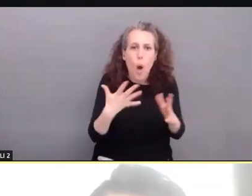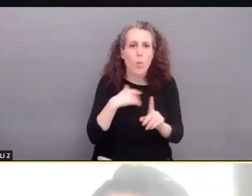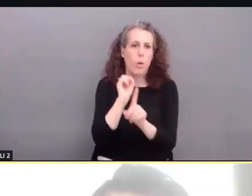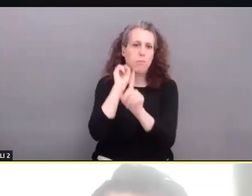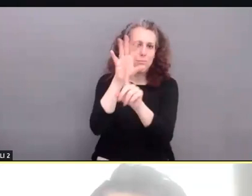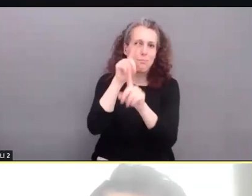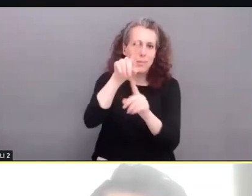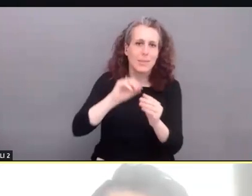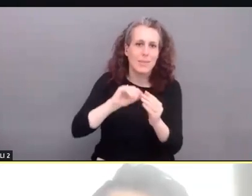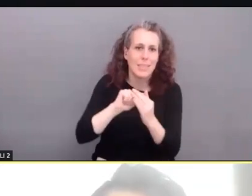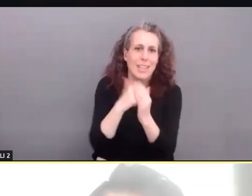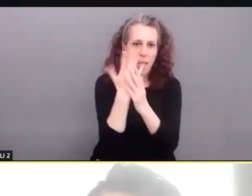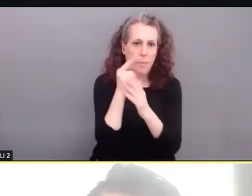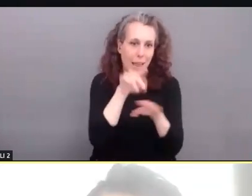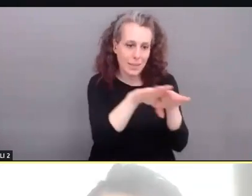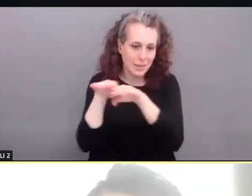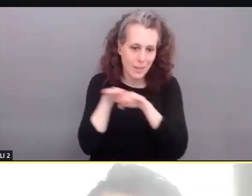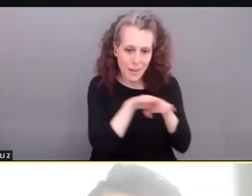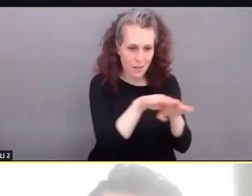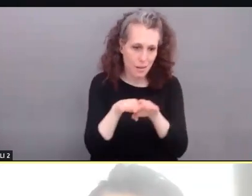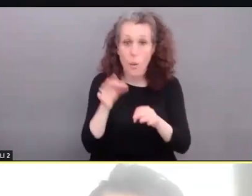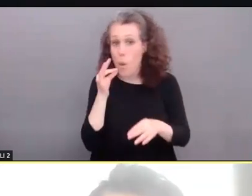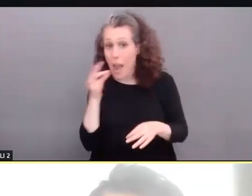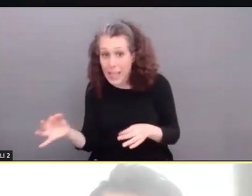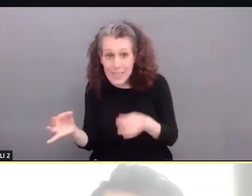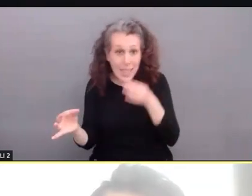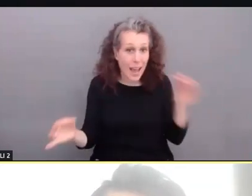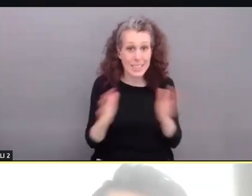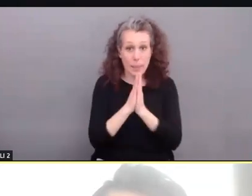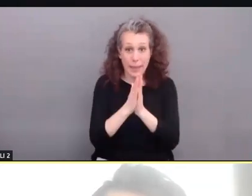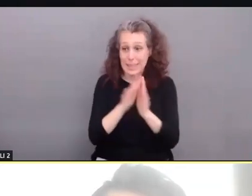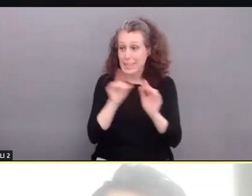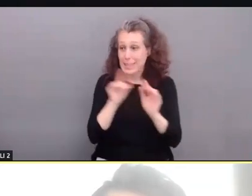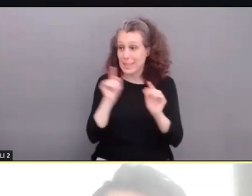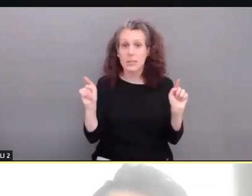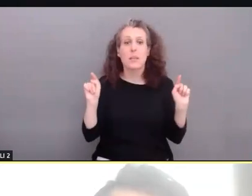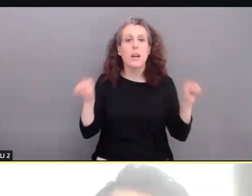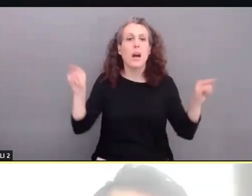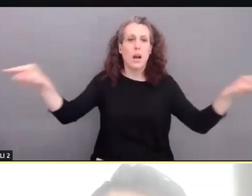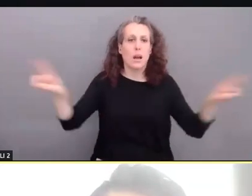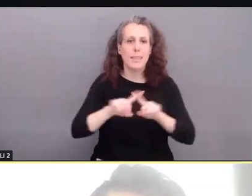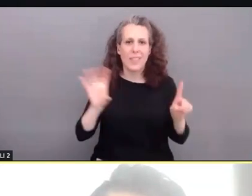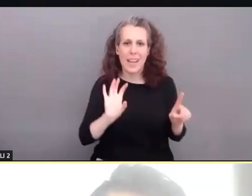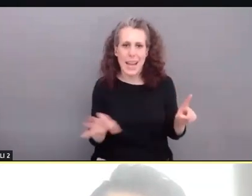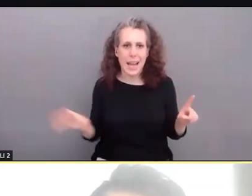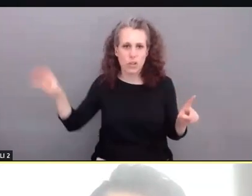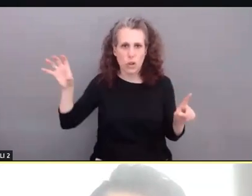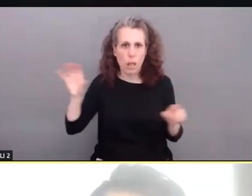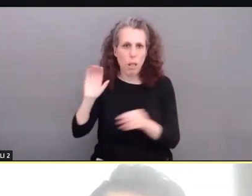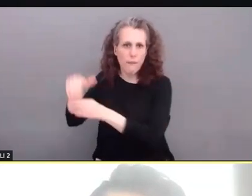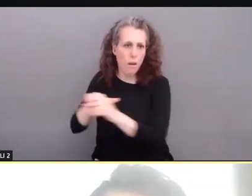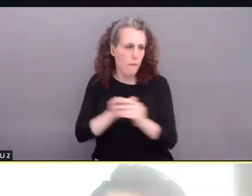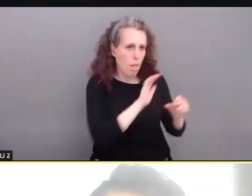the development of the standard. We ask them also to be engaged at national level where they are based, to kind of lobby and